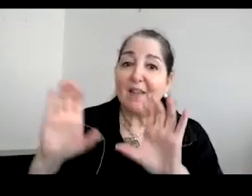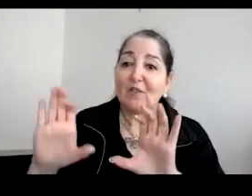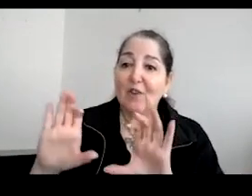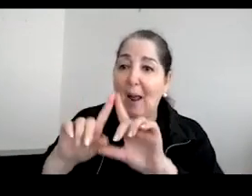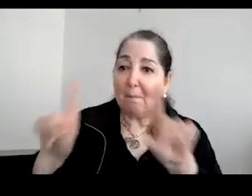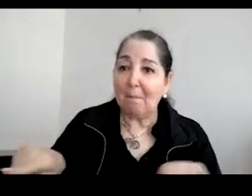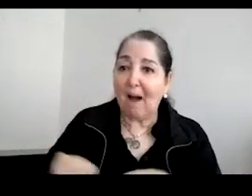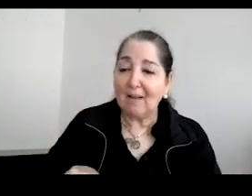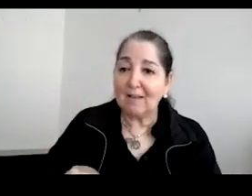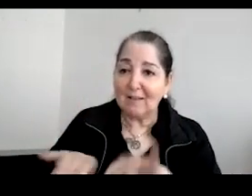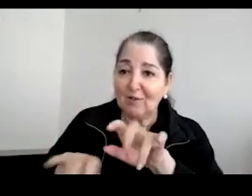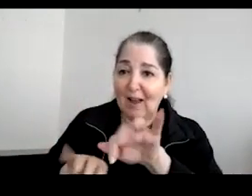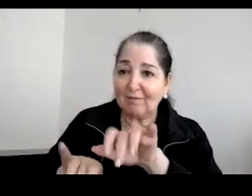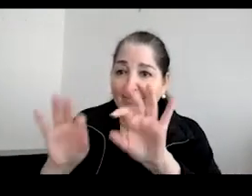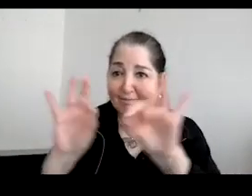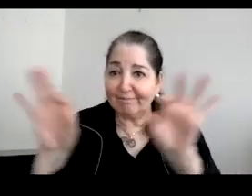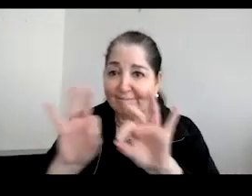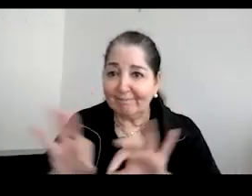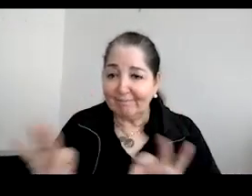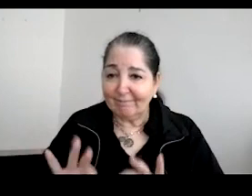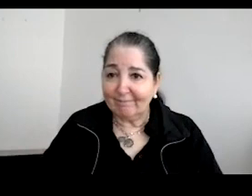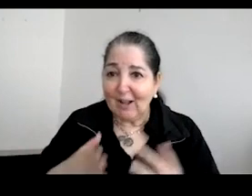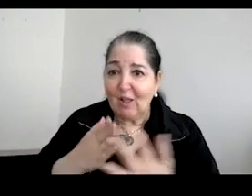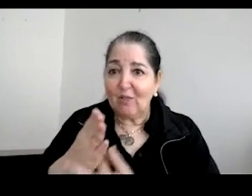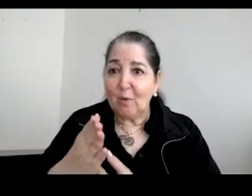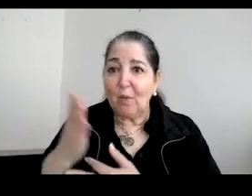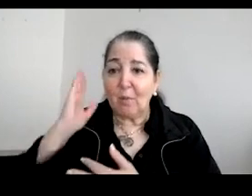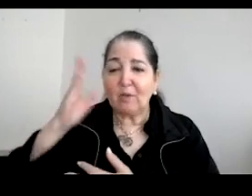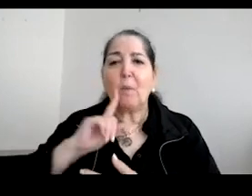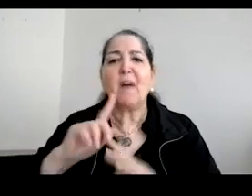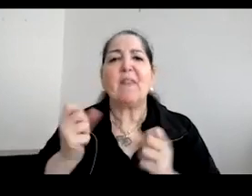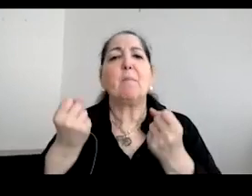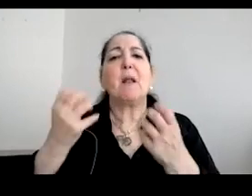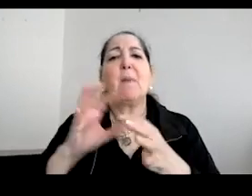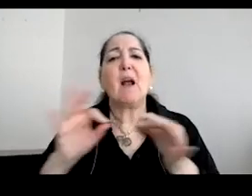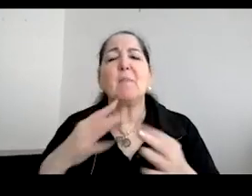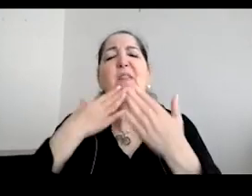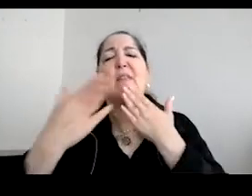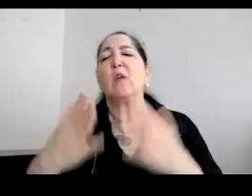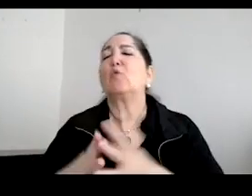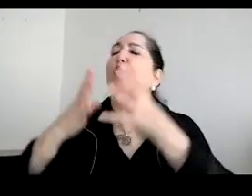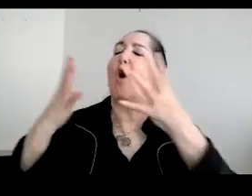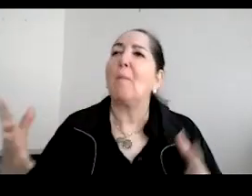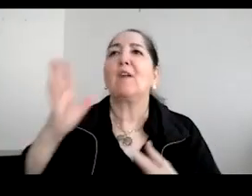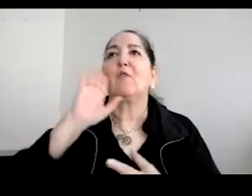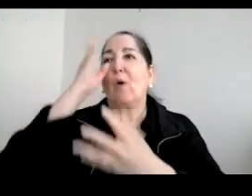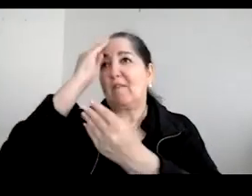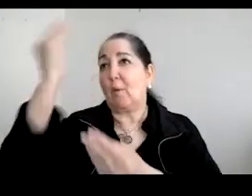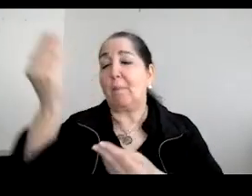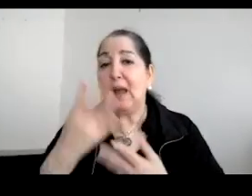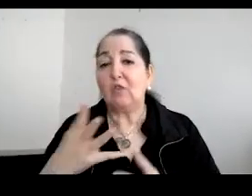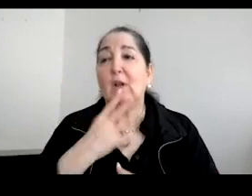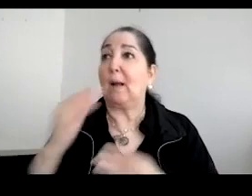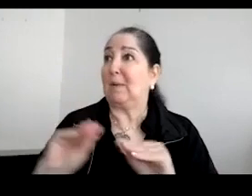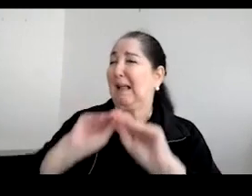your presentation, but there are a lot of questions. There are a lot of comments just thanking you so much for this information and just